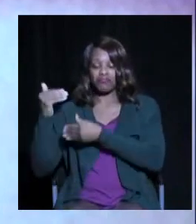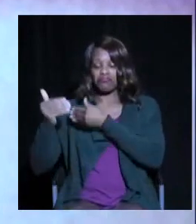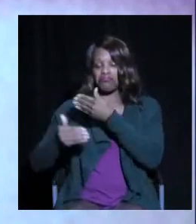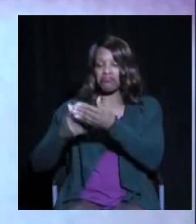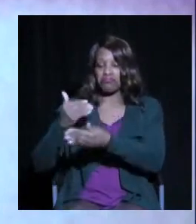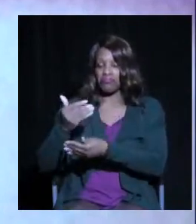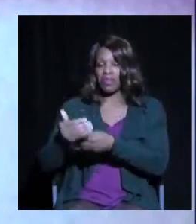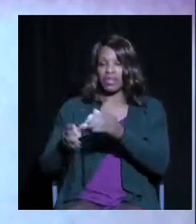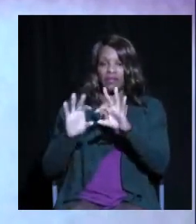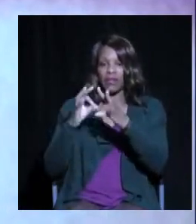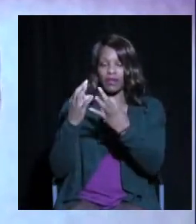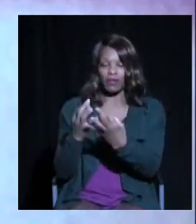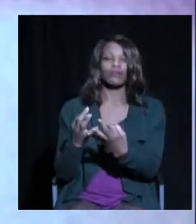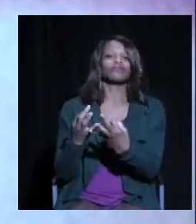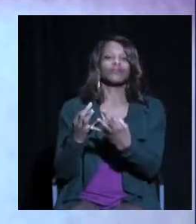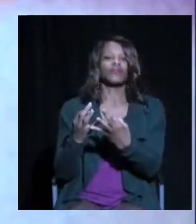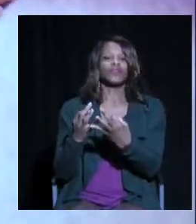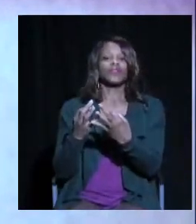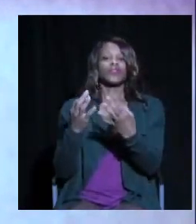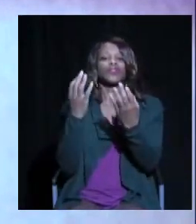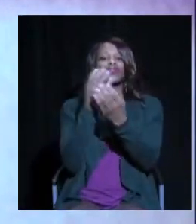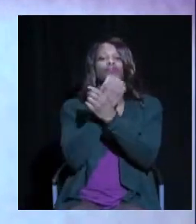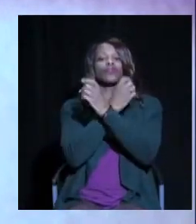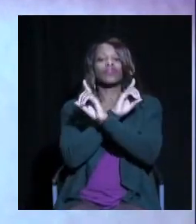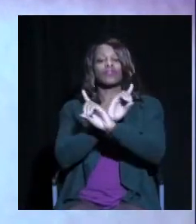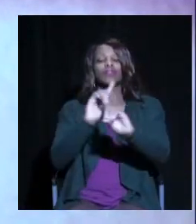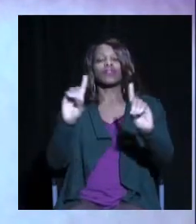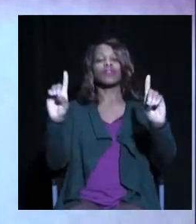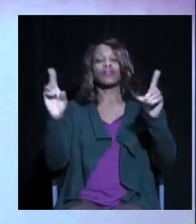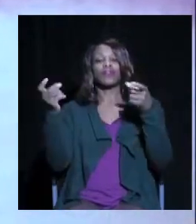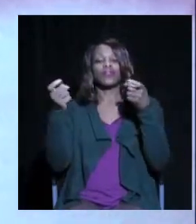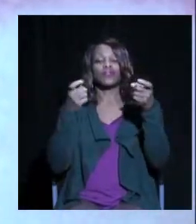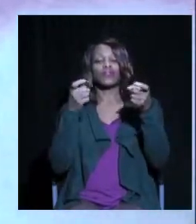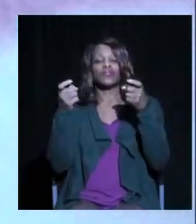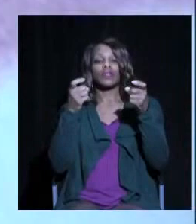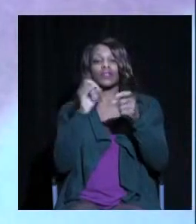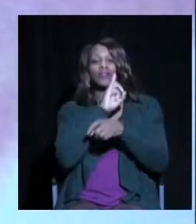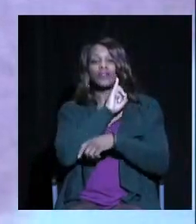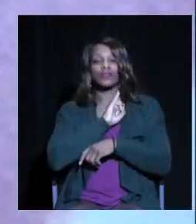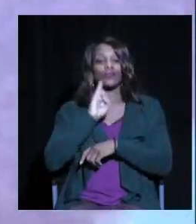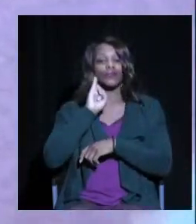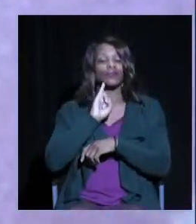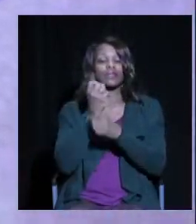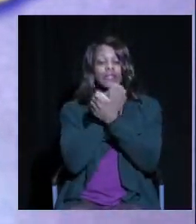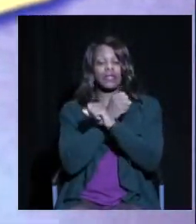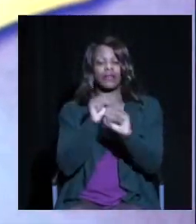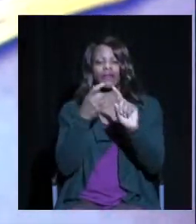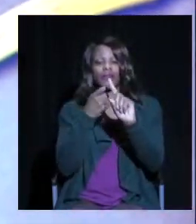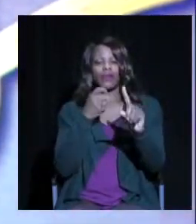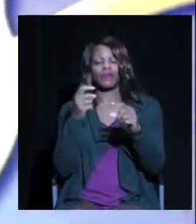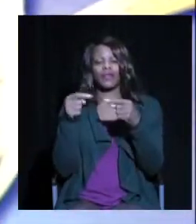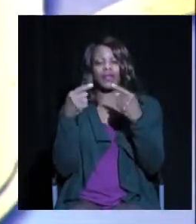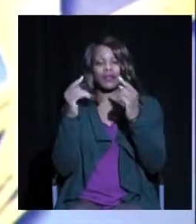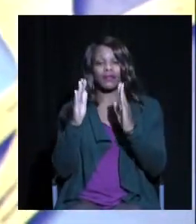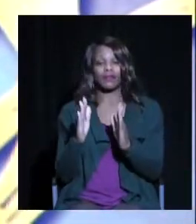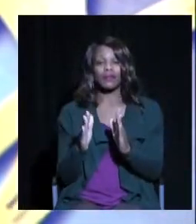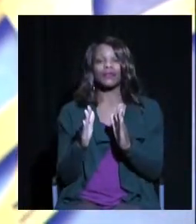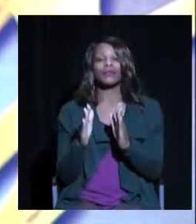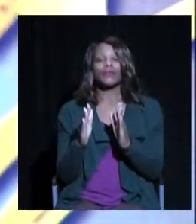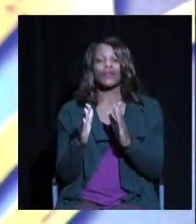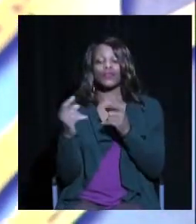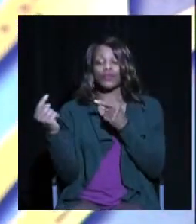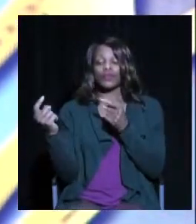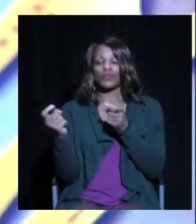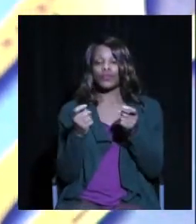line, who would deliver Israel, who would reign, who would rescue them from their enemies, who would reign